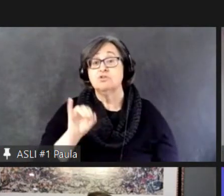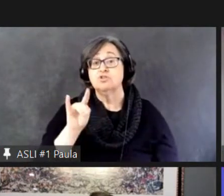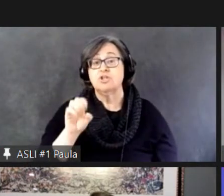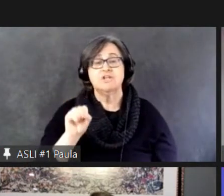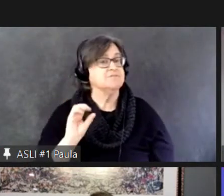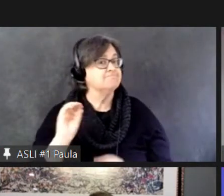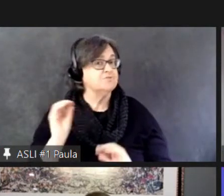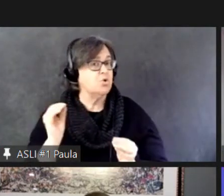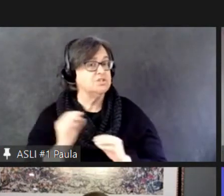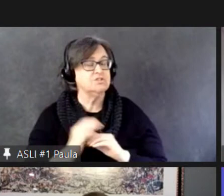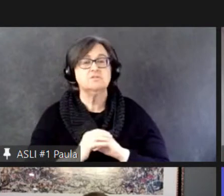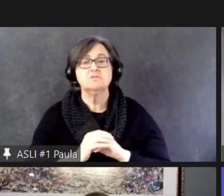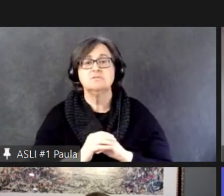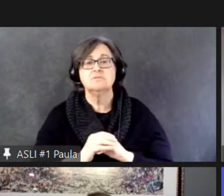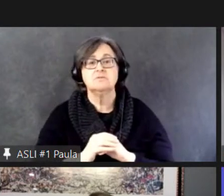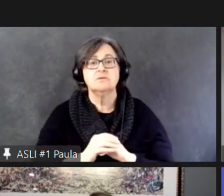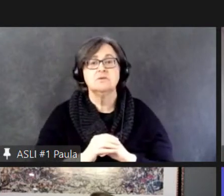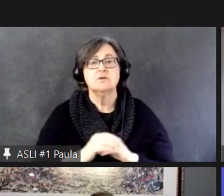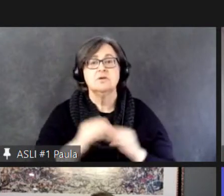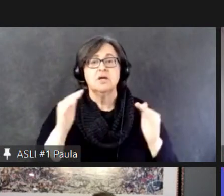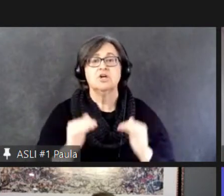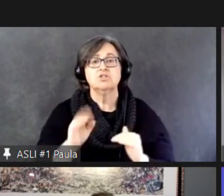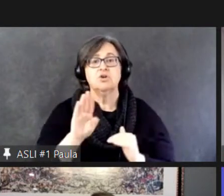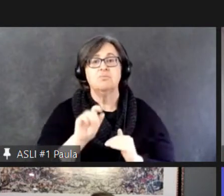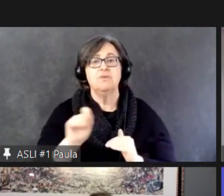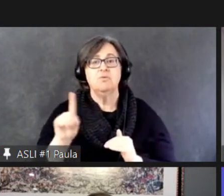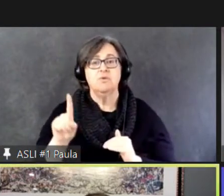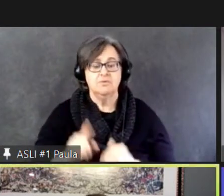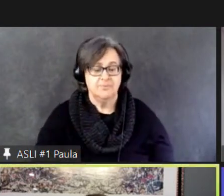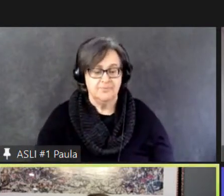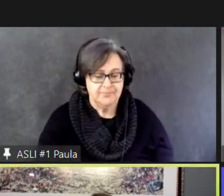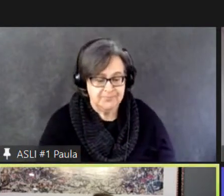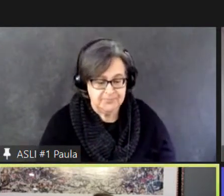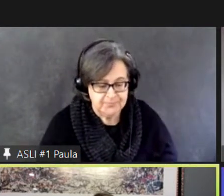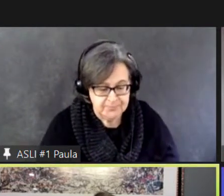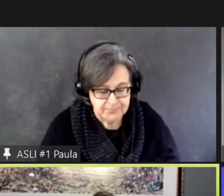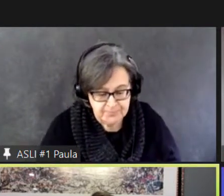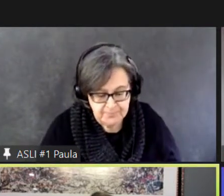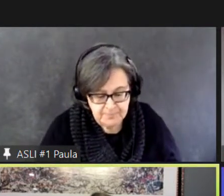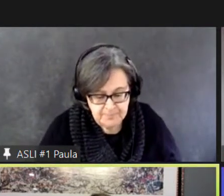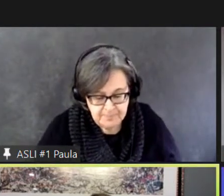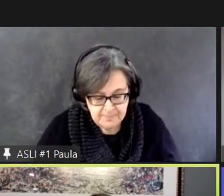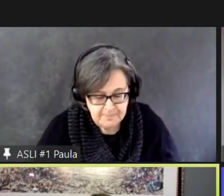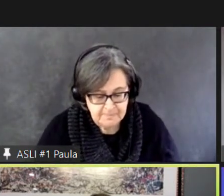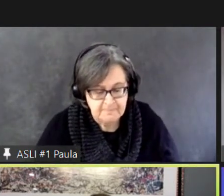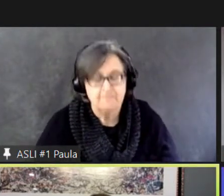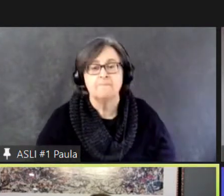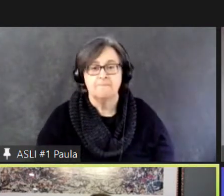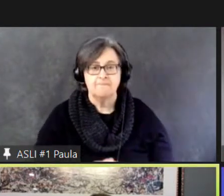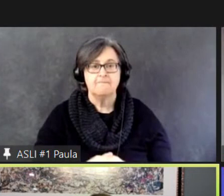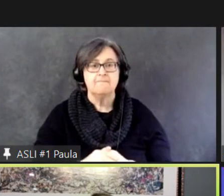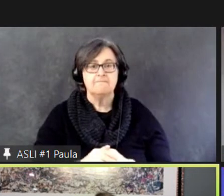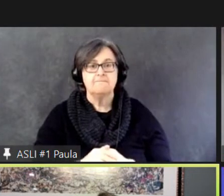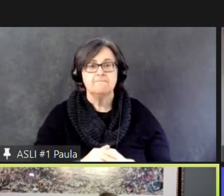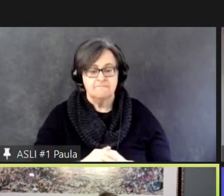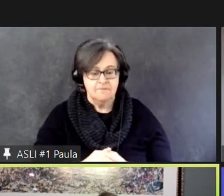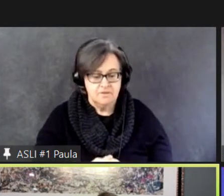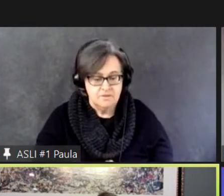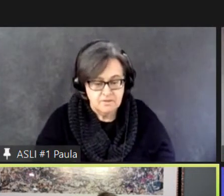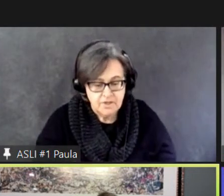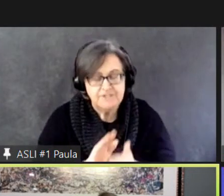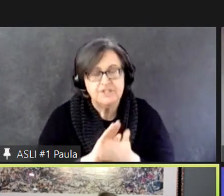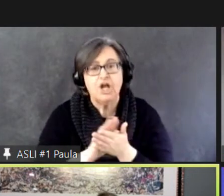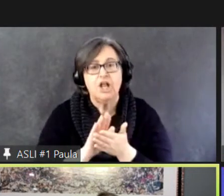No questions. Let's go to B1. Our next order of business today is contract number B1, a cleaning equipment